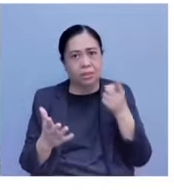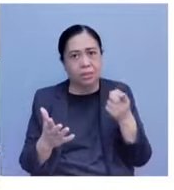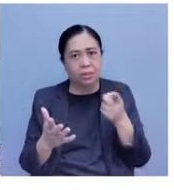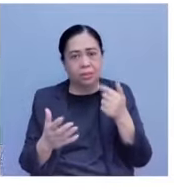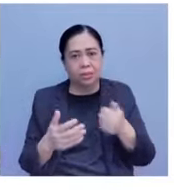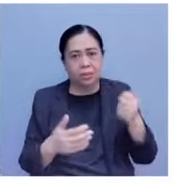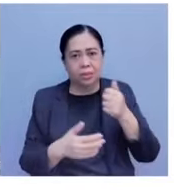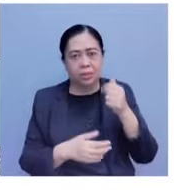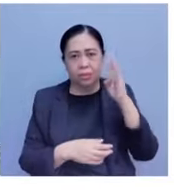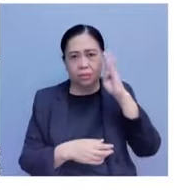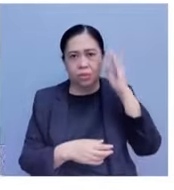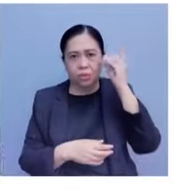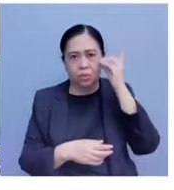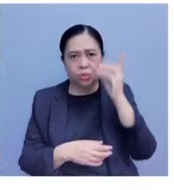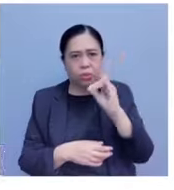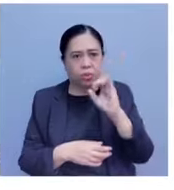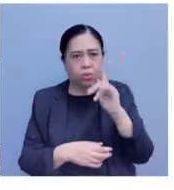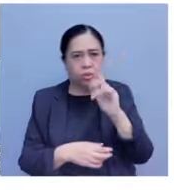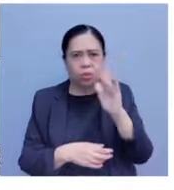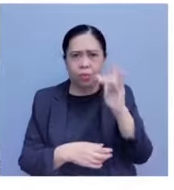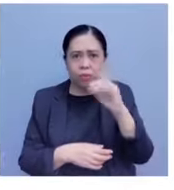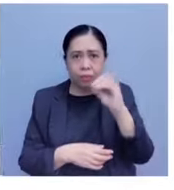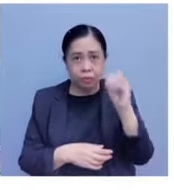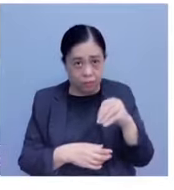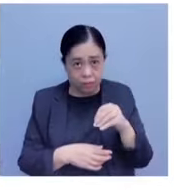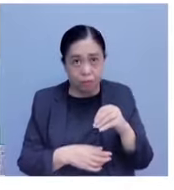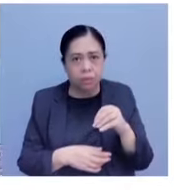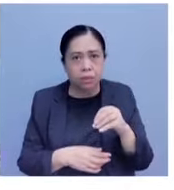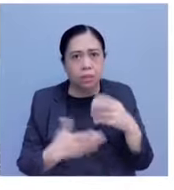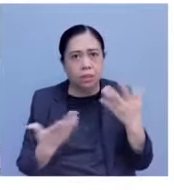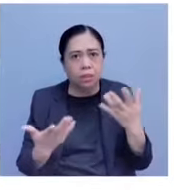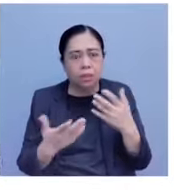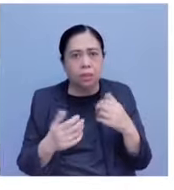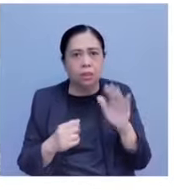Secretary Diokno said it's what, 25%